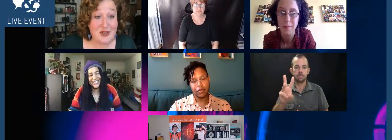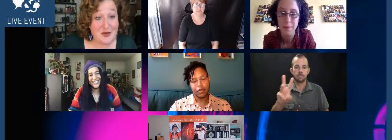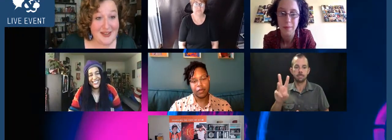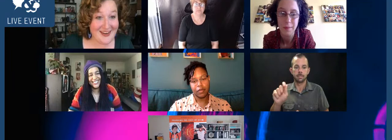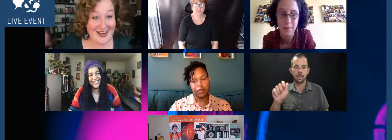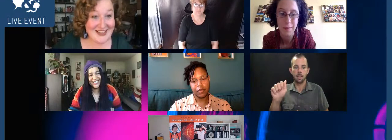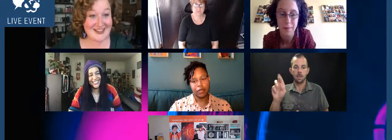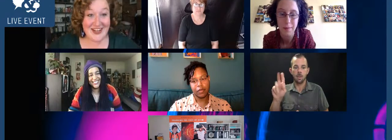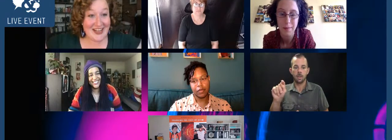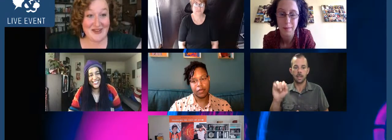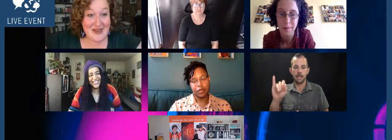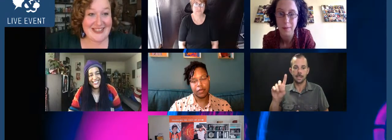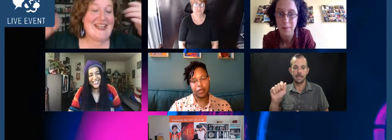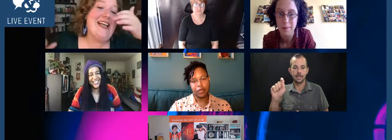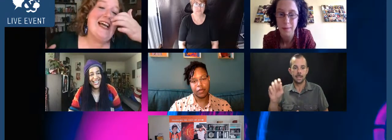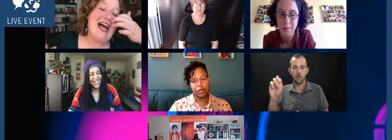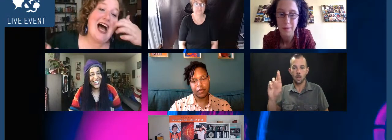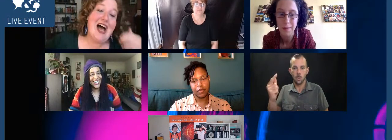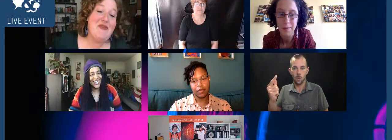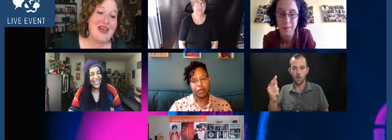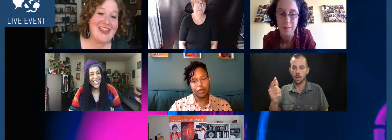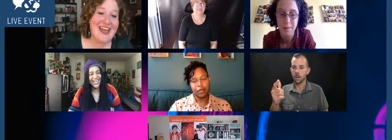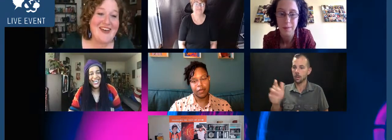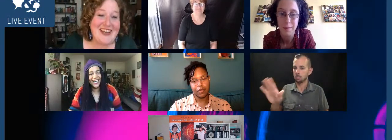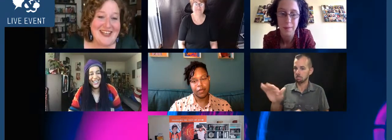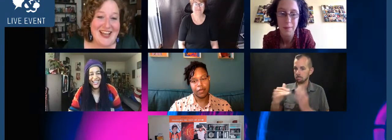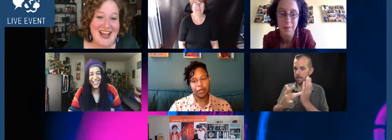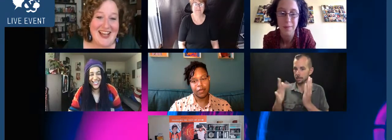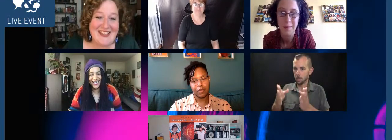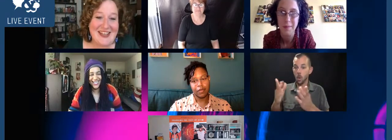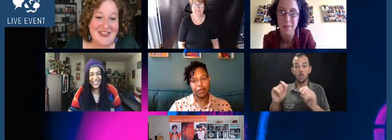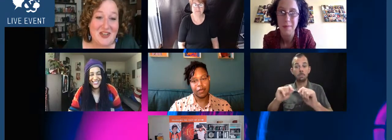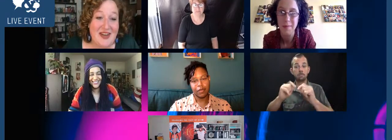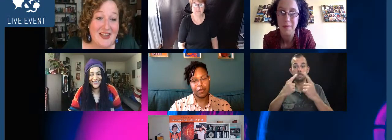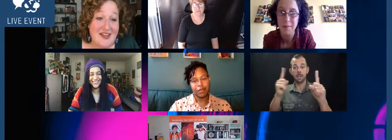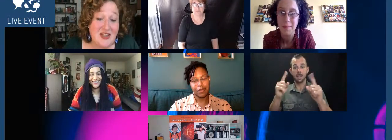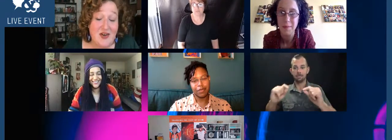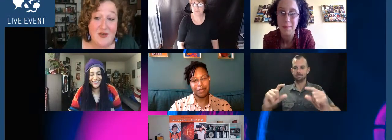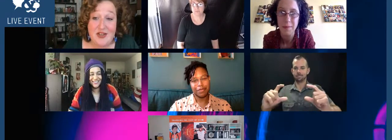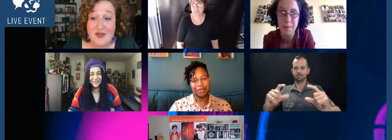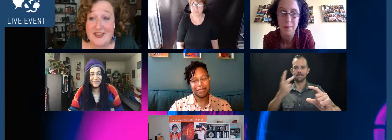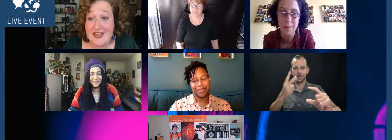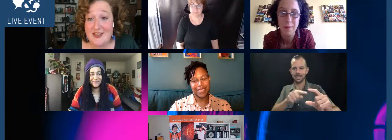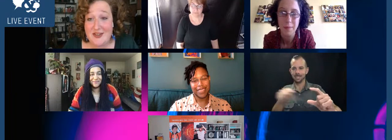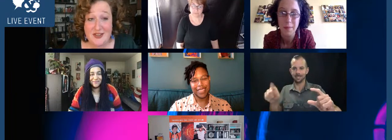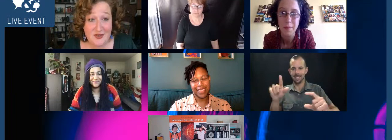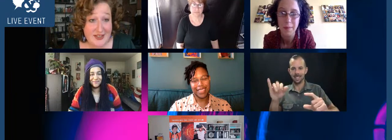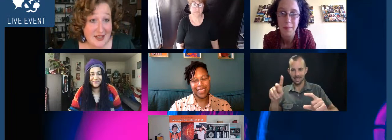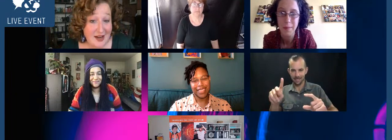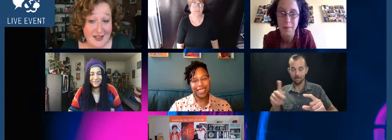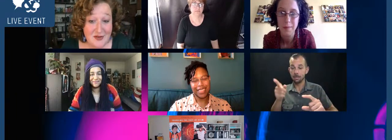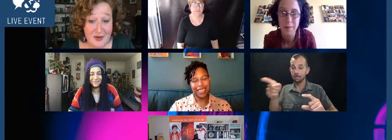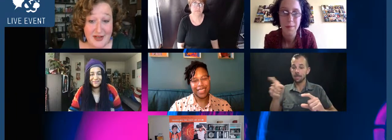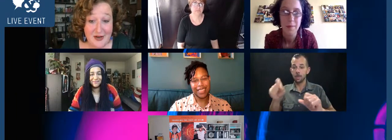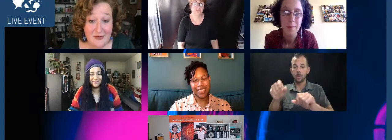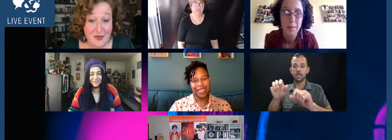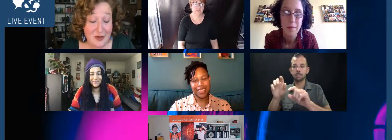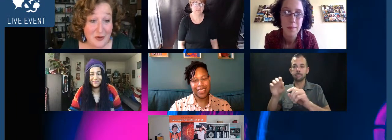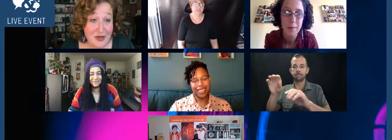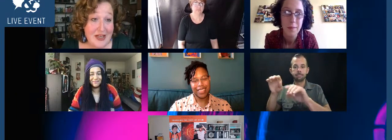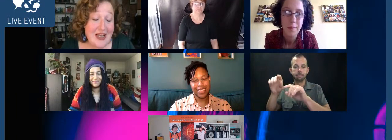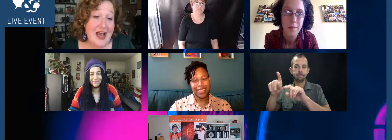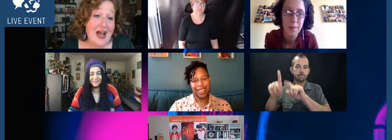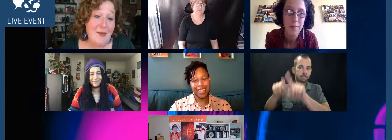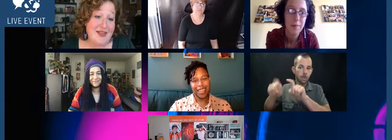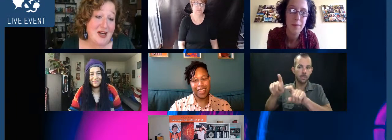us how we're doing. There it is, look, amazing. We can take a survey, let us know how we're doing, tell us your stories in the audience. We wanna hear from